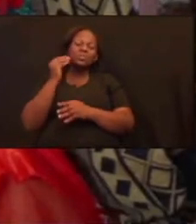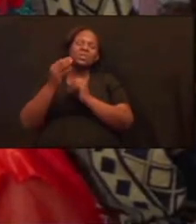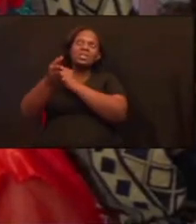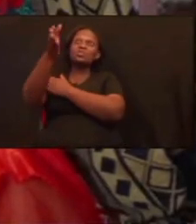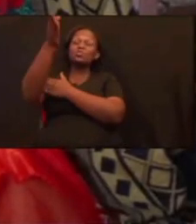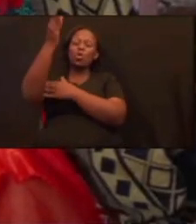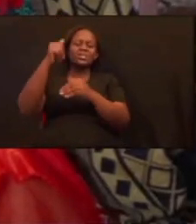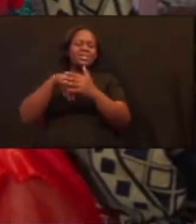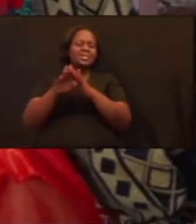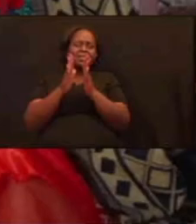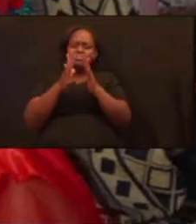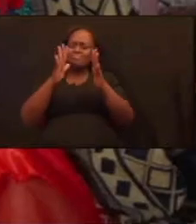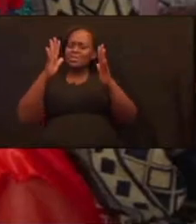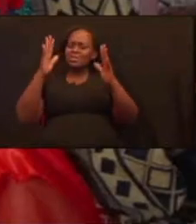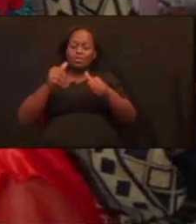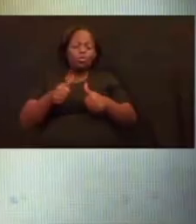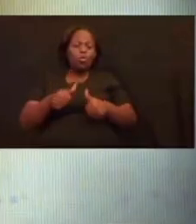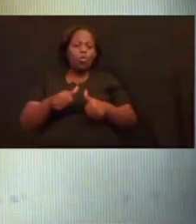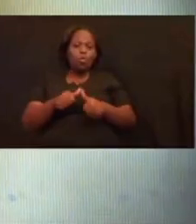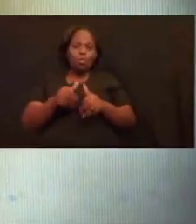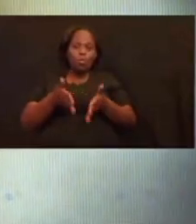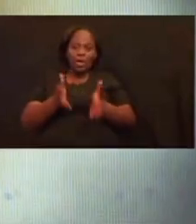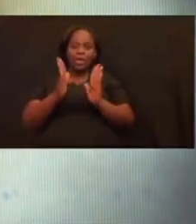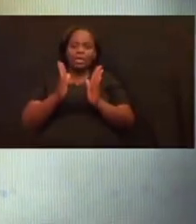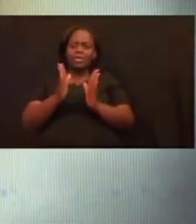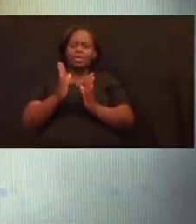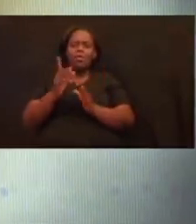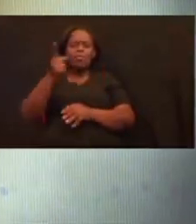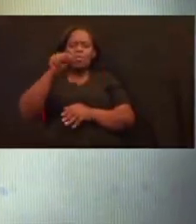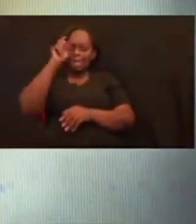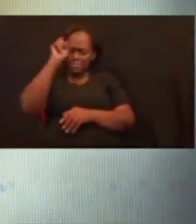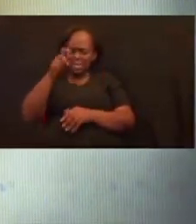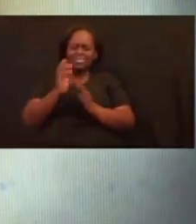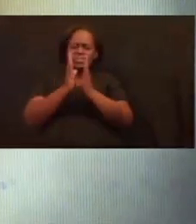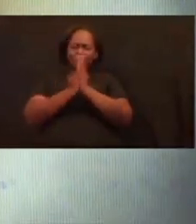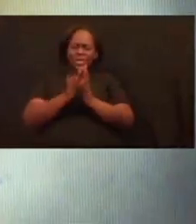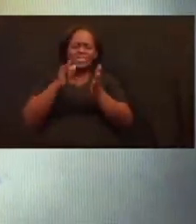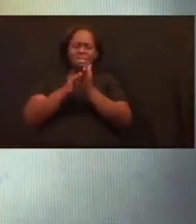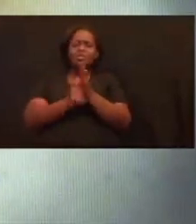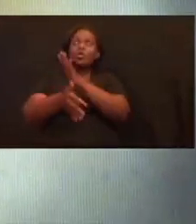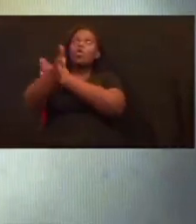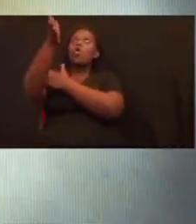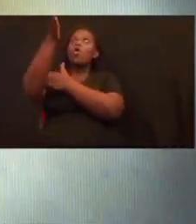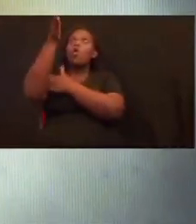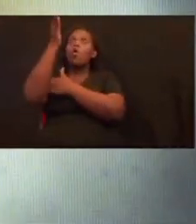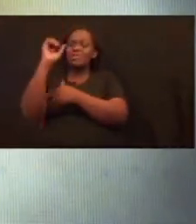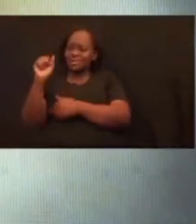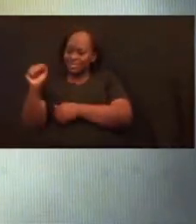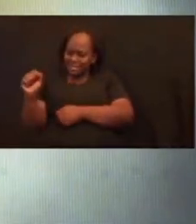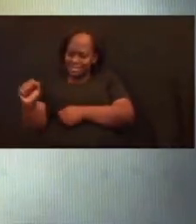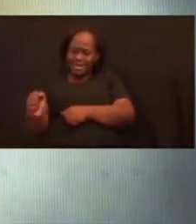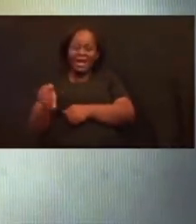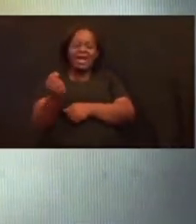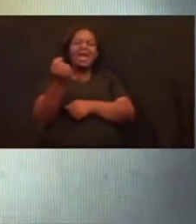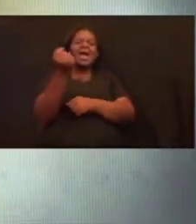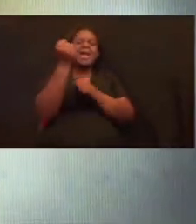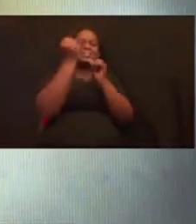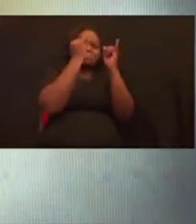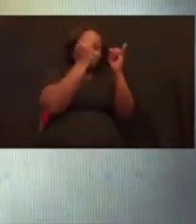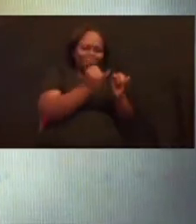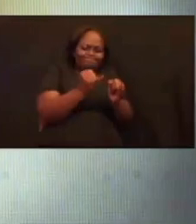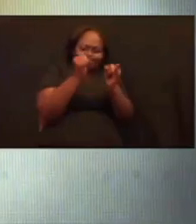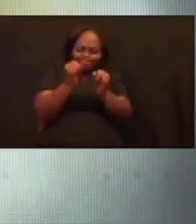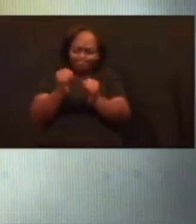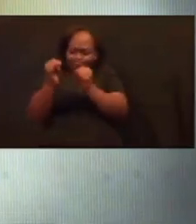must pray that God in heaven would raise individuals and so walk upon them that they